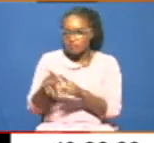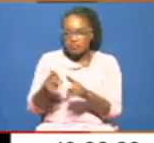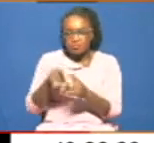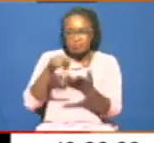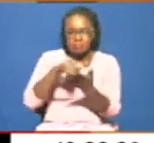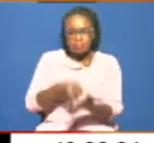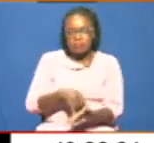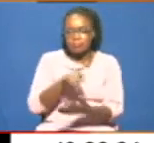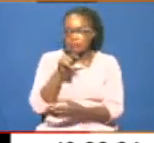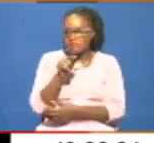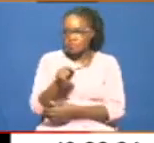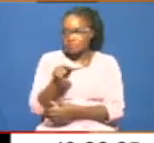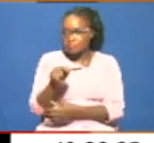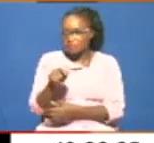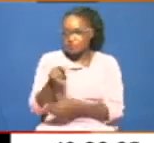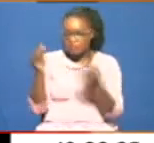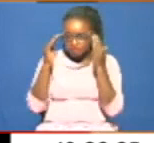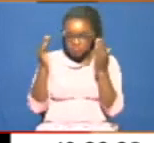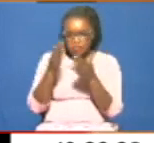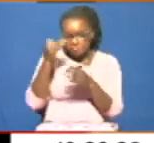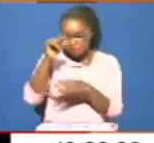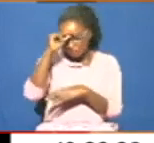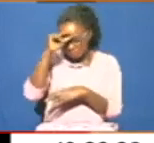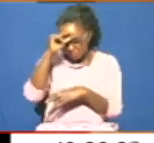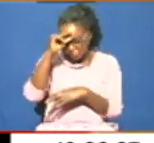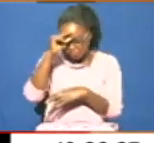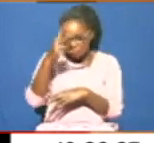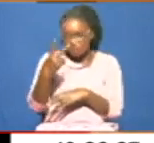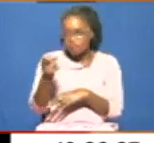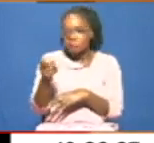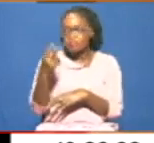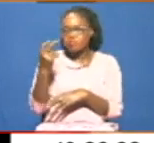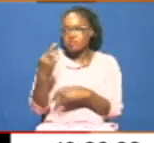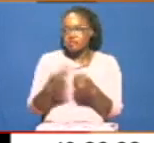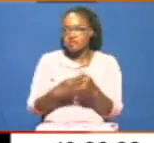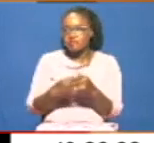that commitment by the government of, by the year 2020, let's not do charcoal